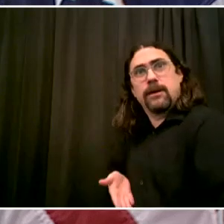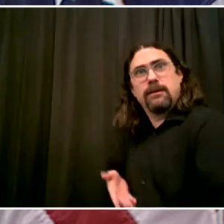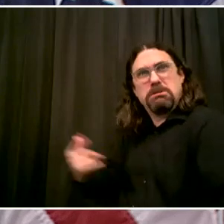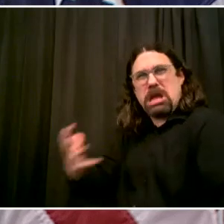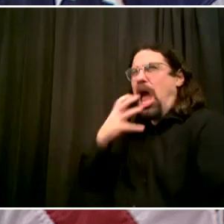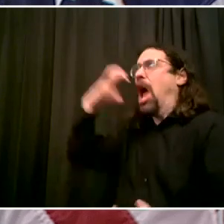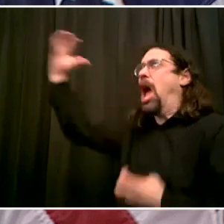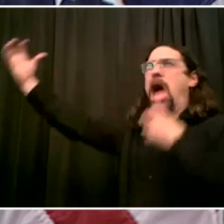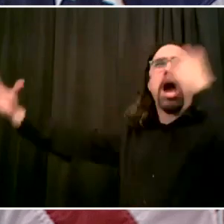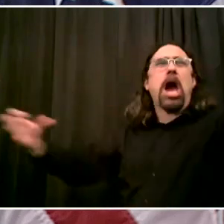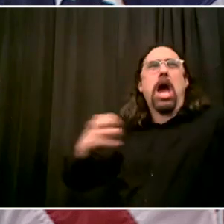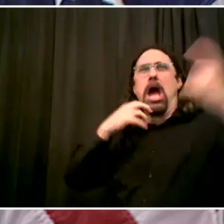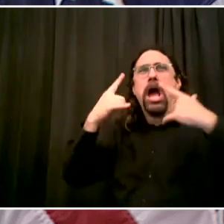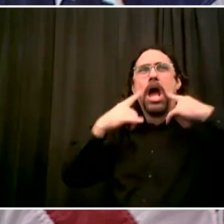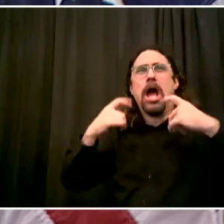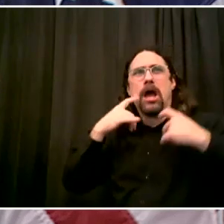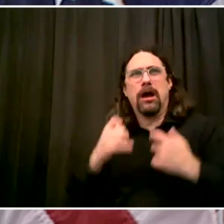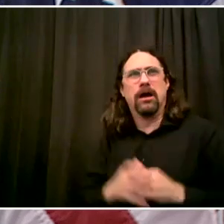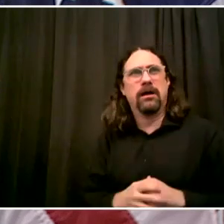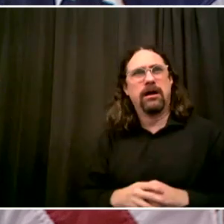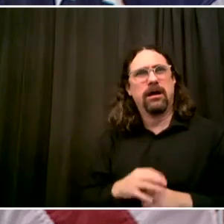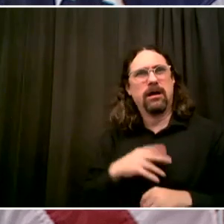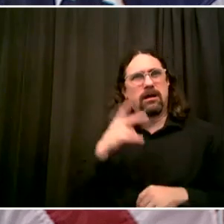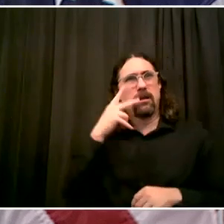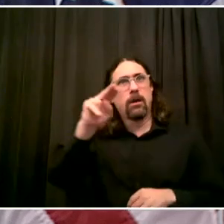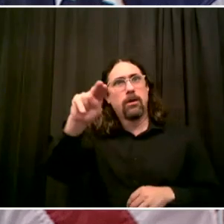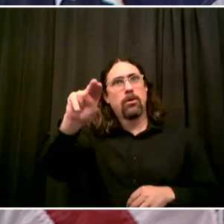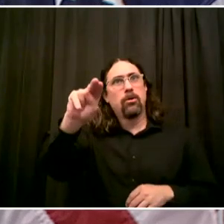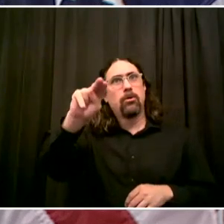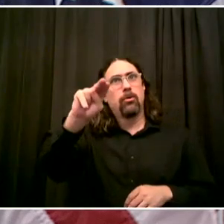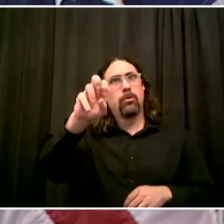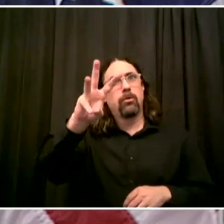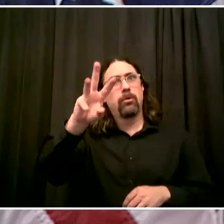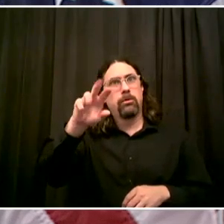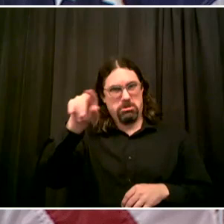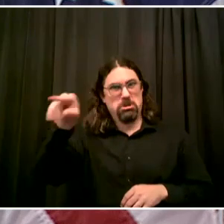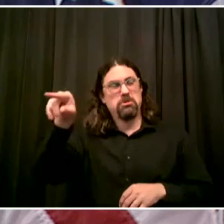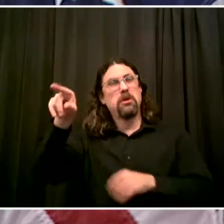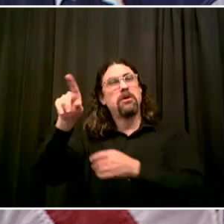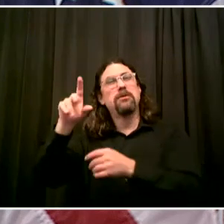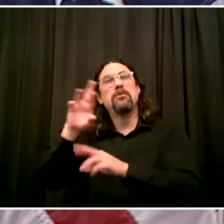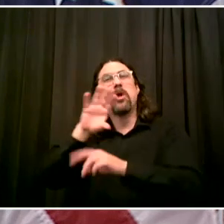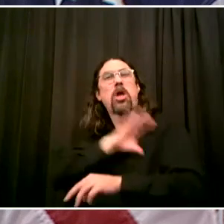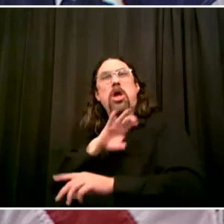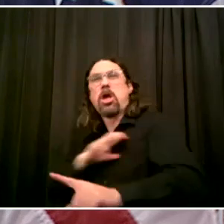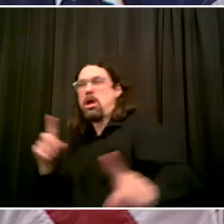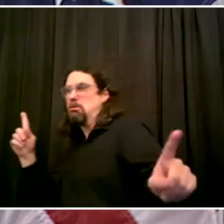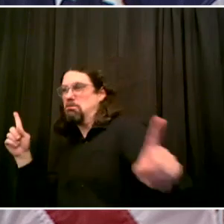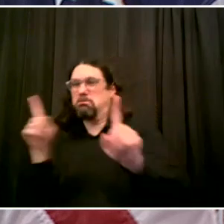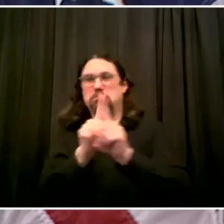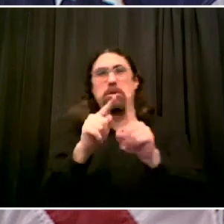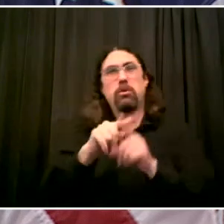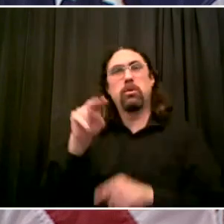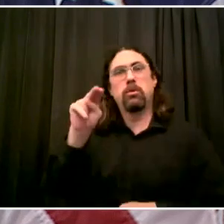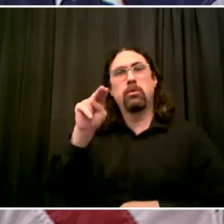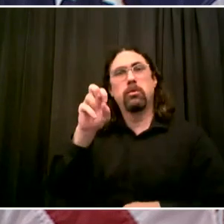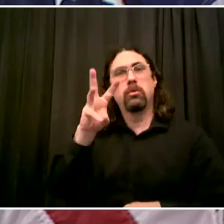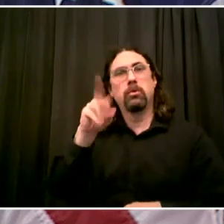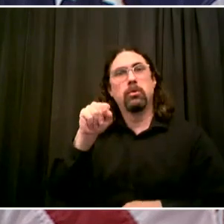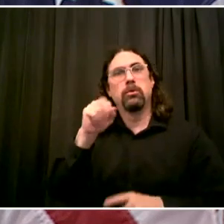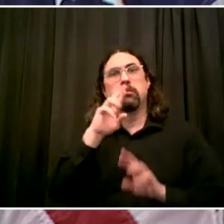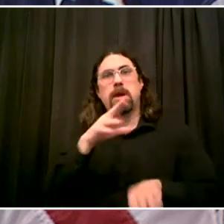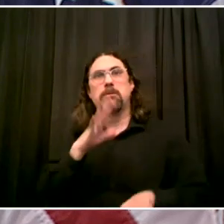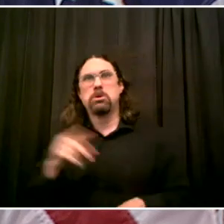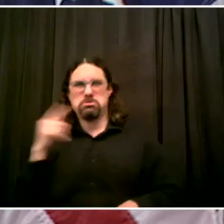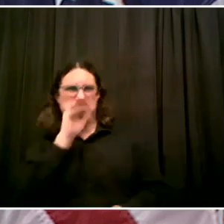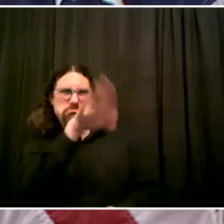the crowd that was gathered around here was shrieking. They were furious. I'm sure maybe police commissioner heard